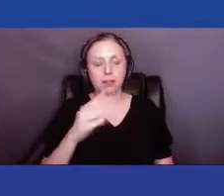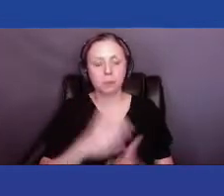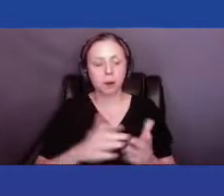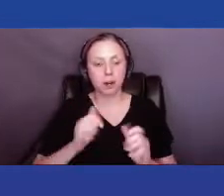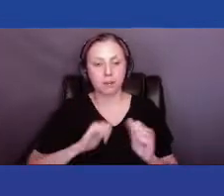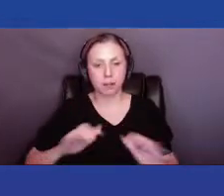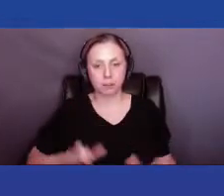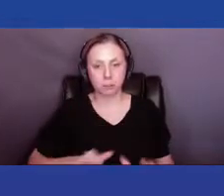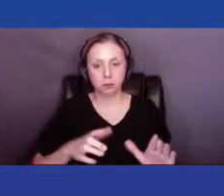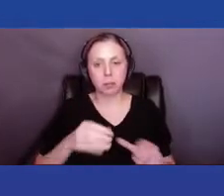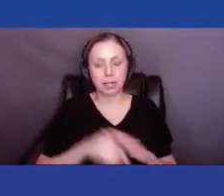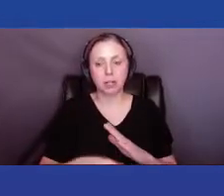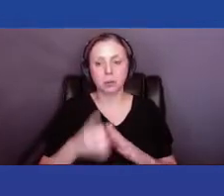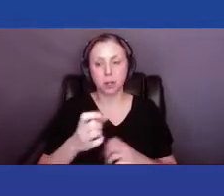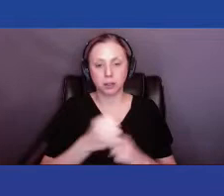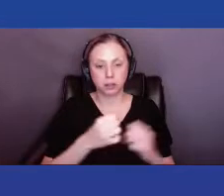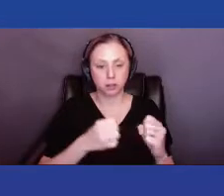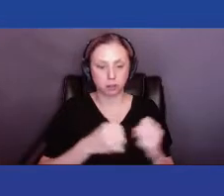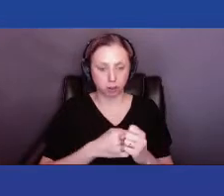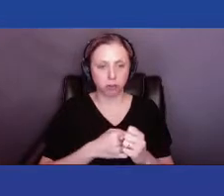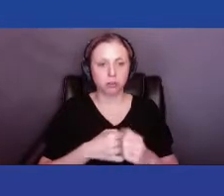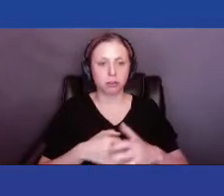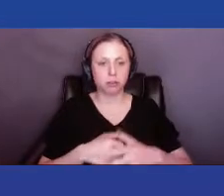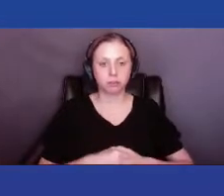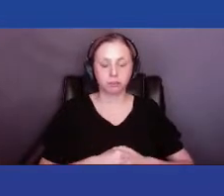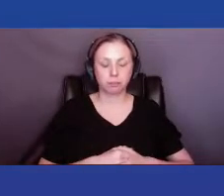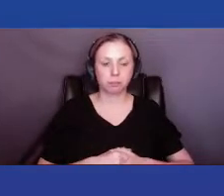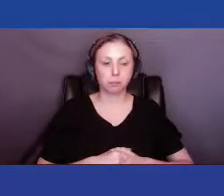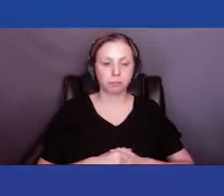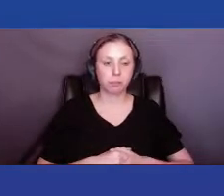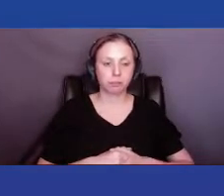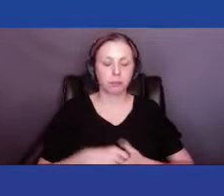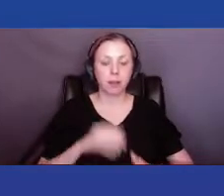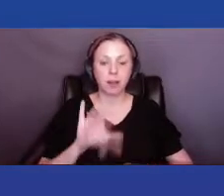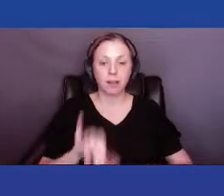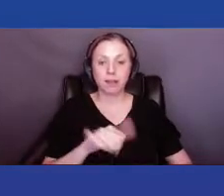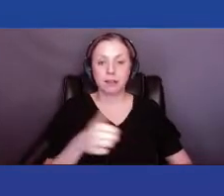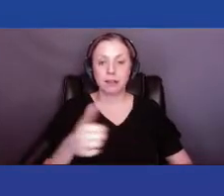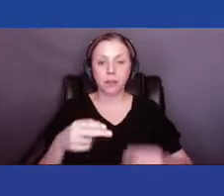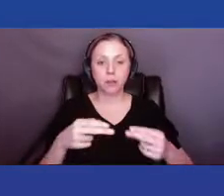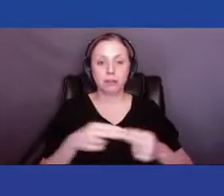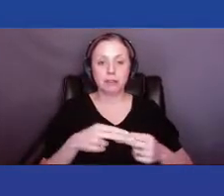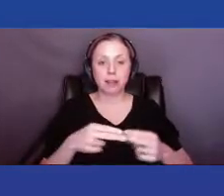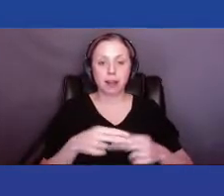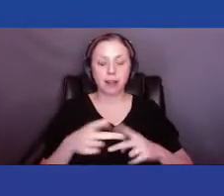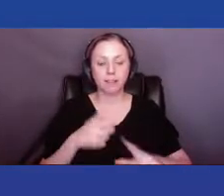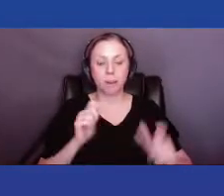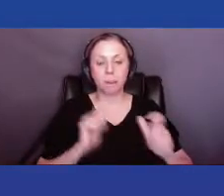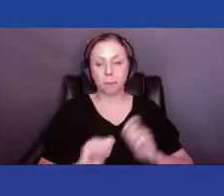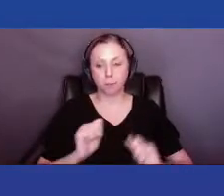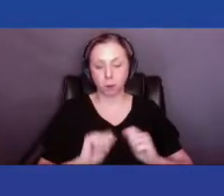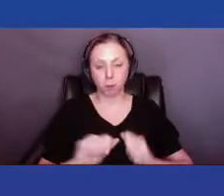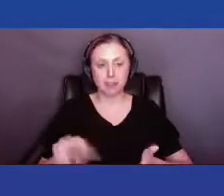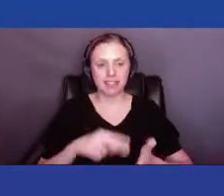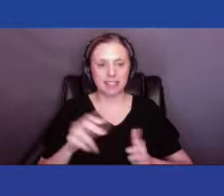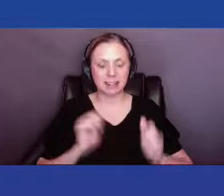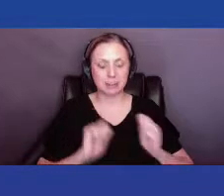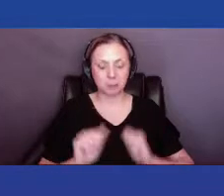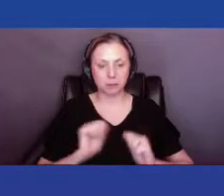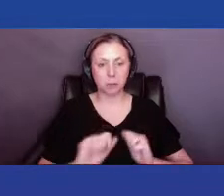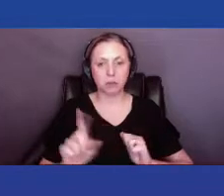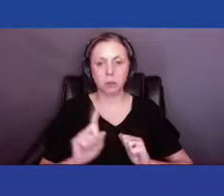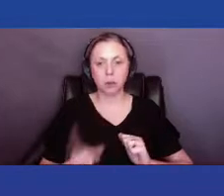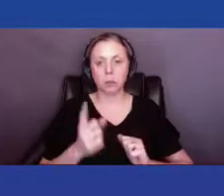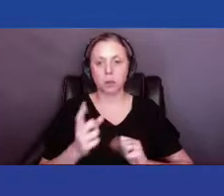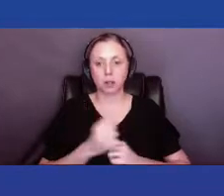of these structures. Next slide. And this is another slide from a performance, dance performance at one of the